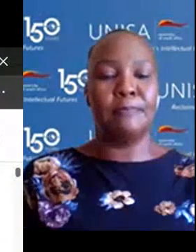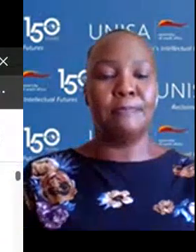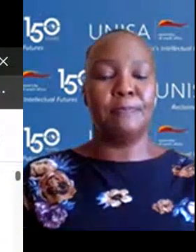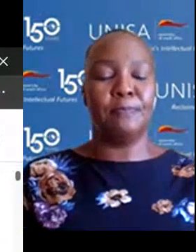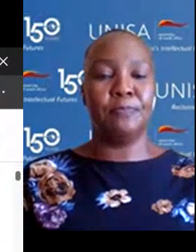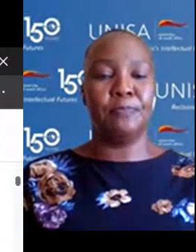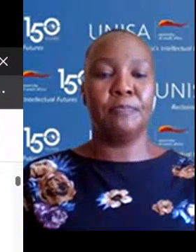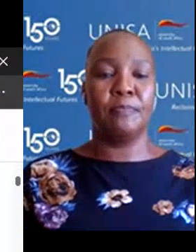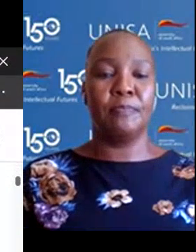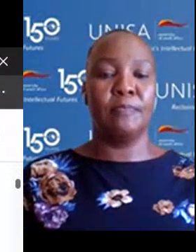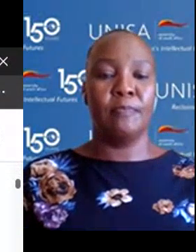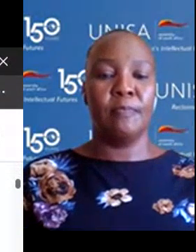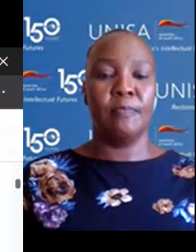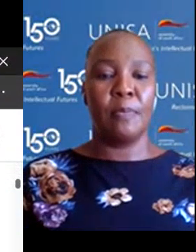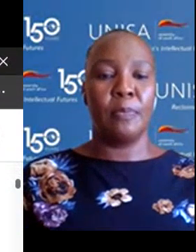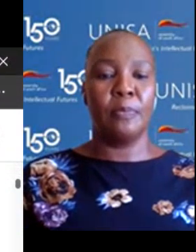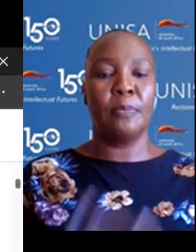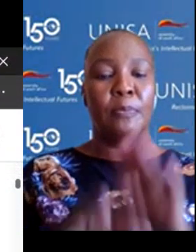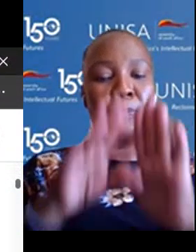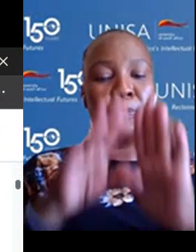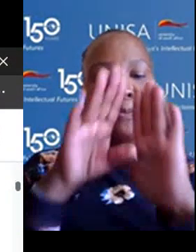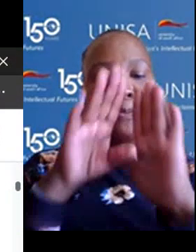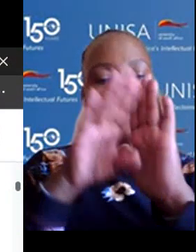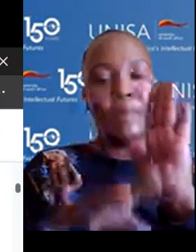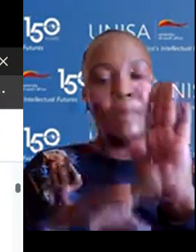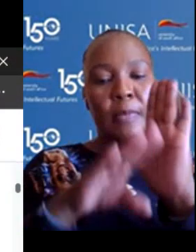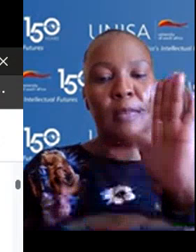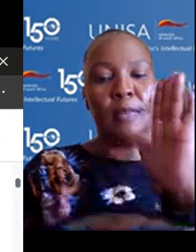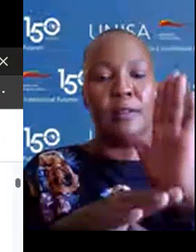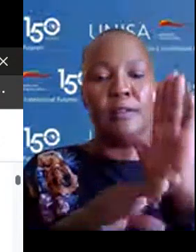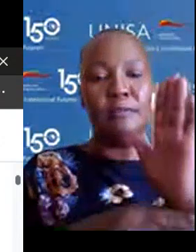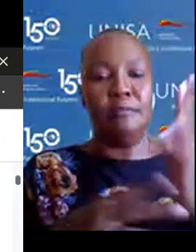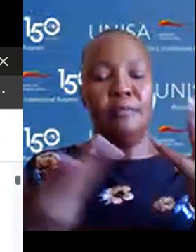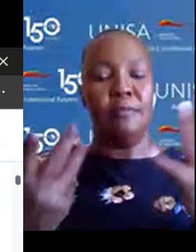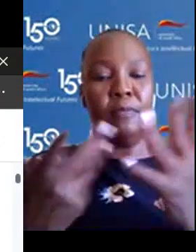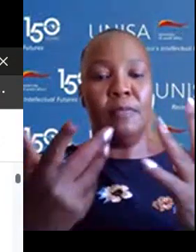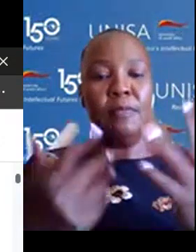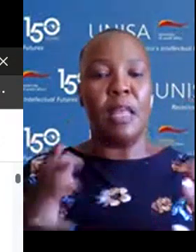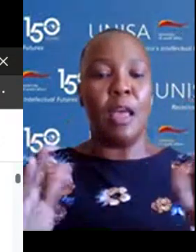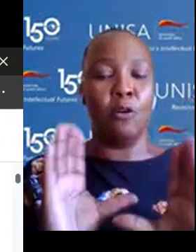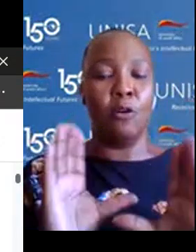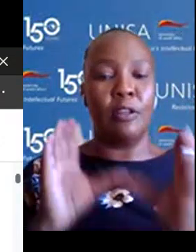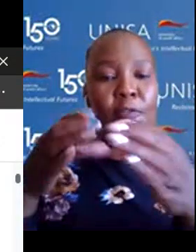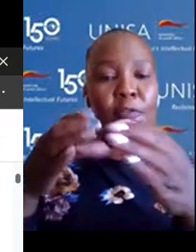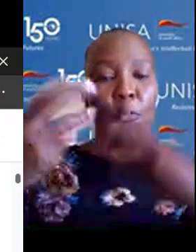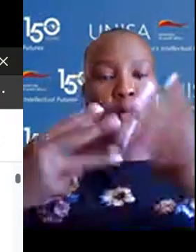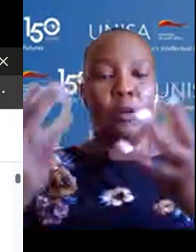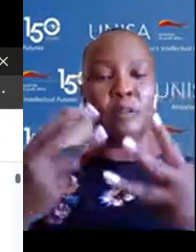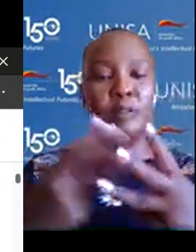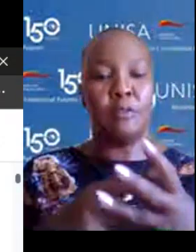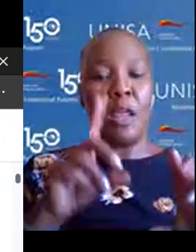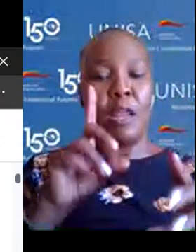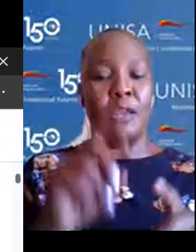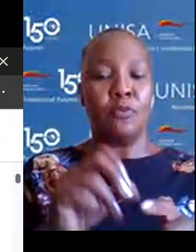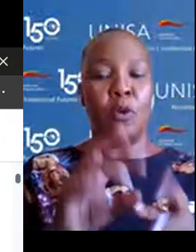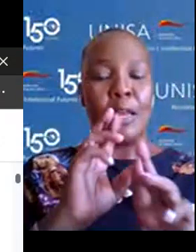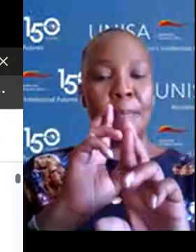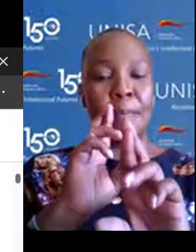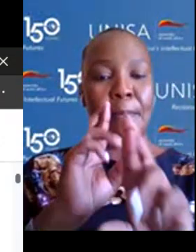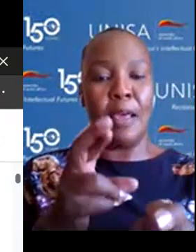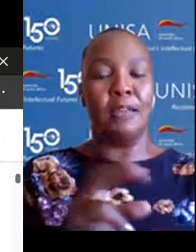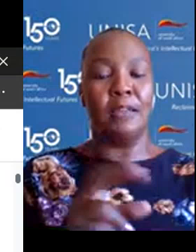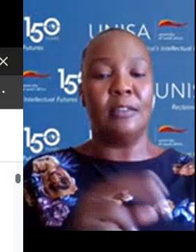All right, so if you scroll, there we go. Now how the forum works is when you click on reply, your answer is going